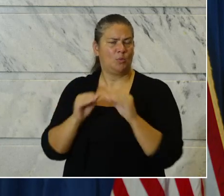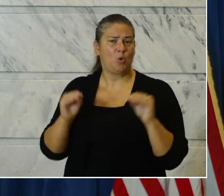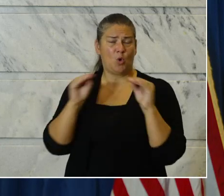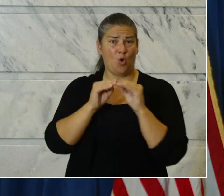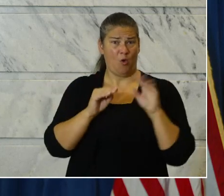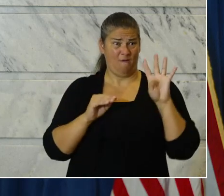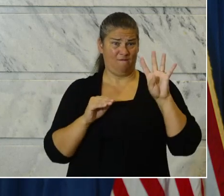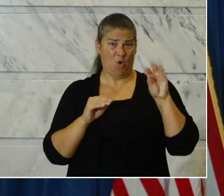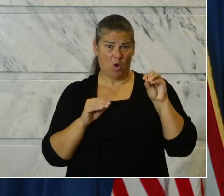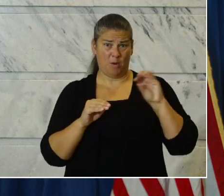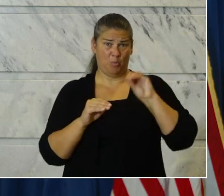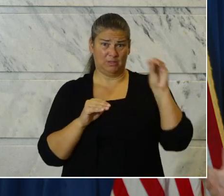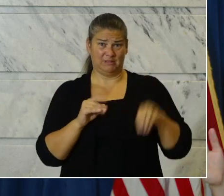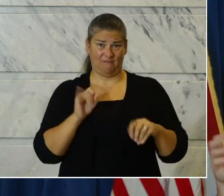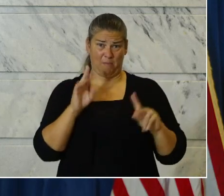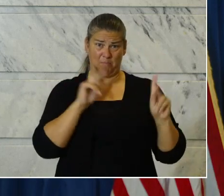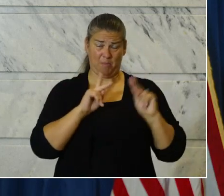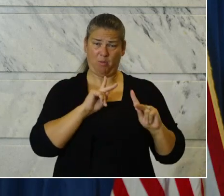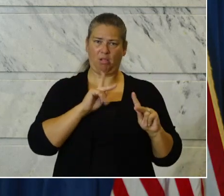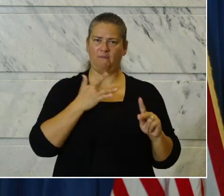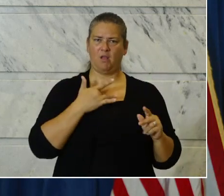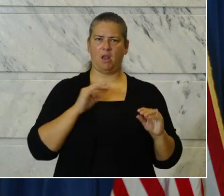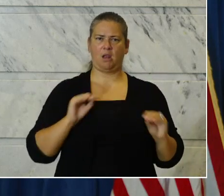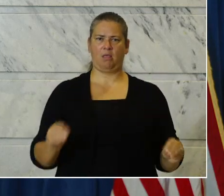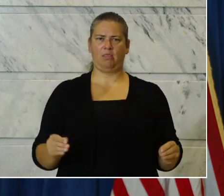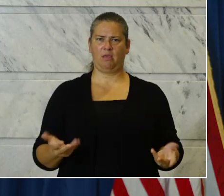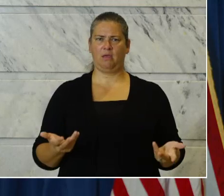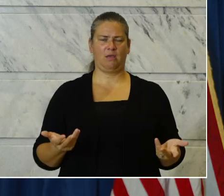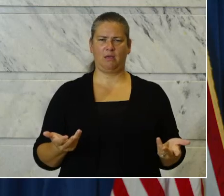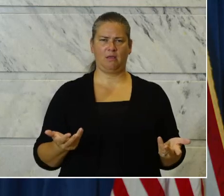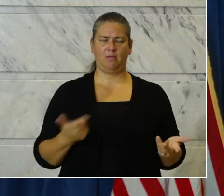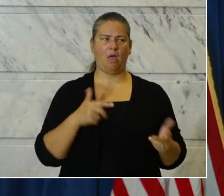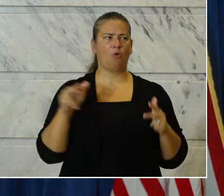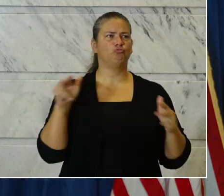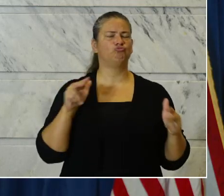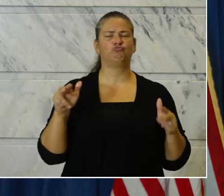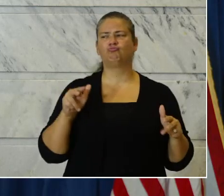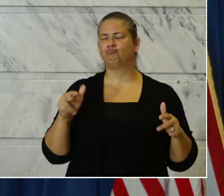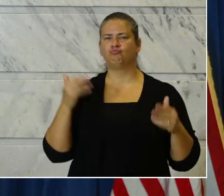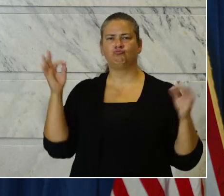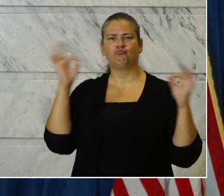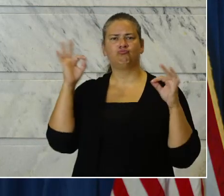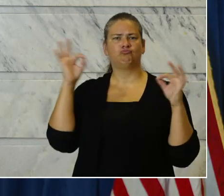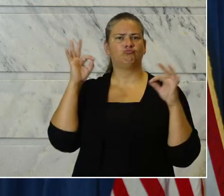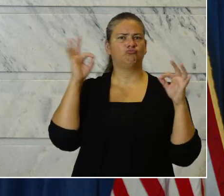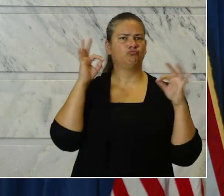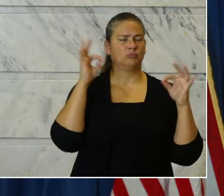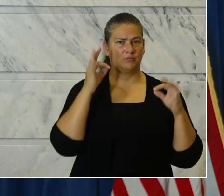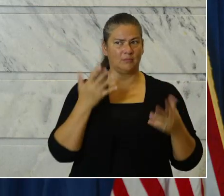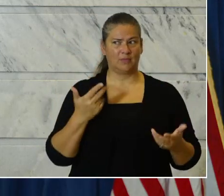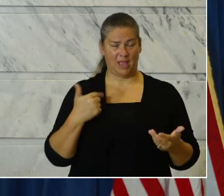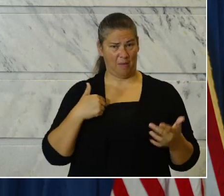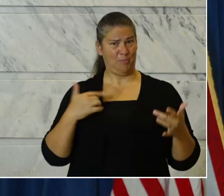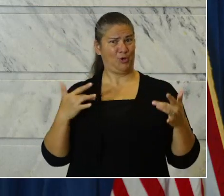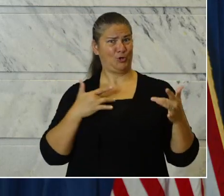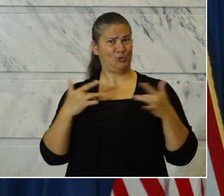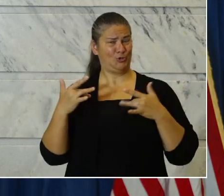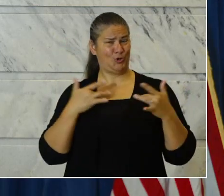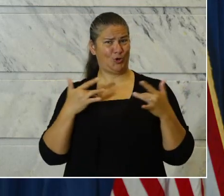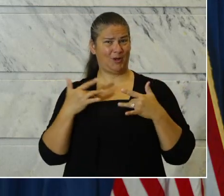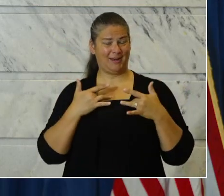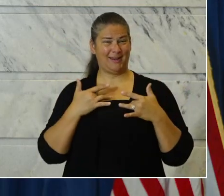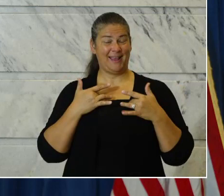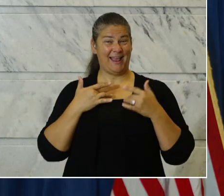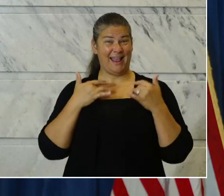who are positive on any given day, and everybody else would walk around and spread it. I'm concerned about what's become